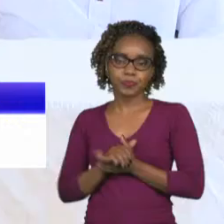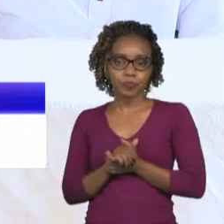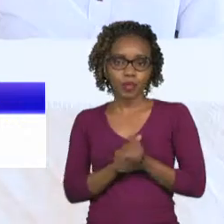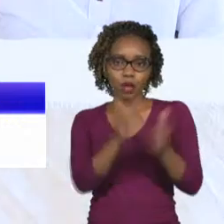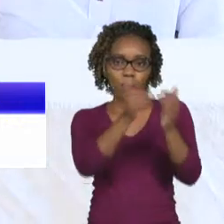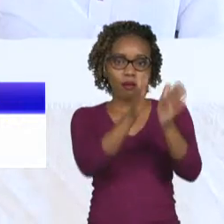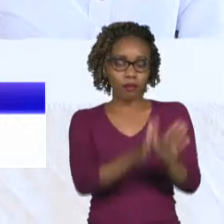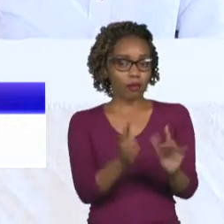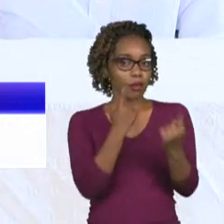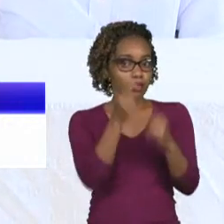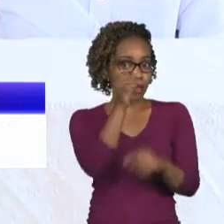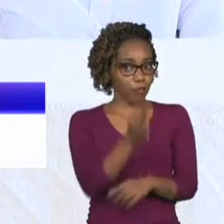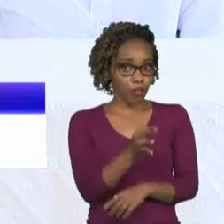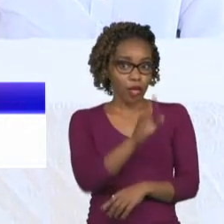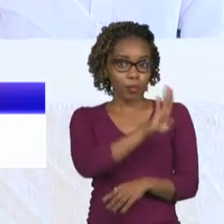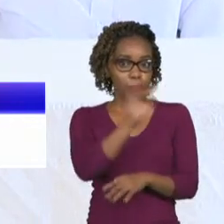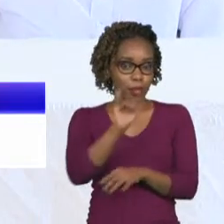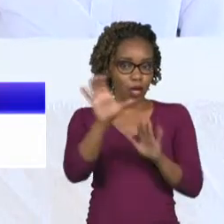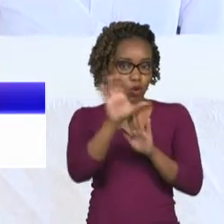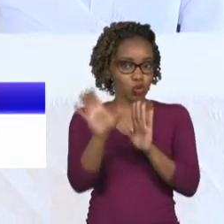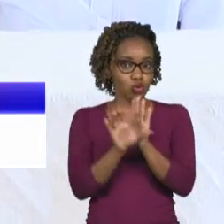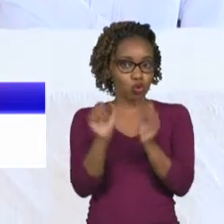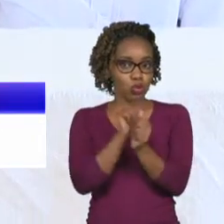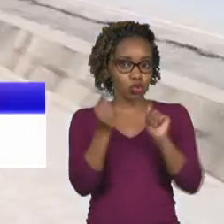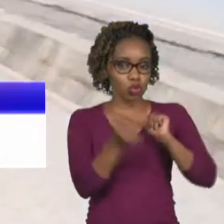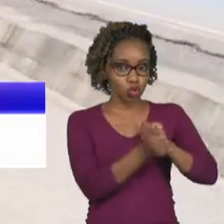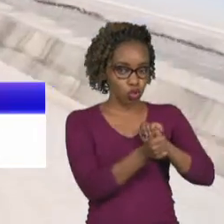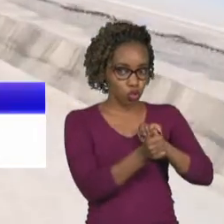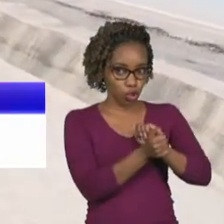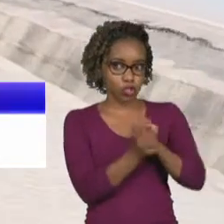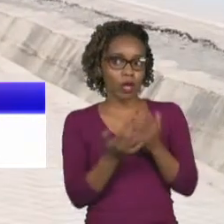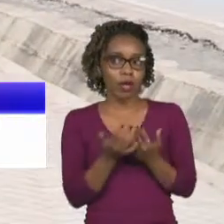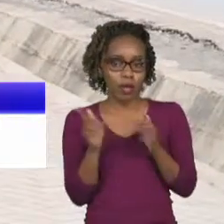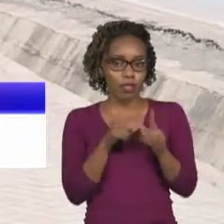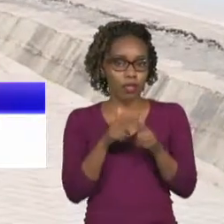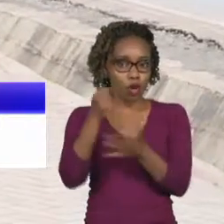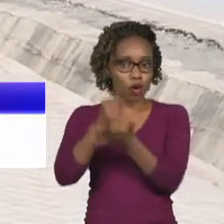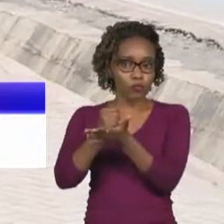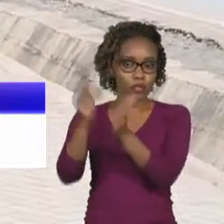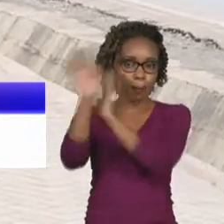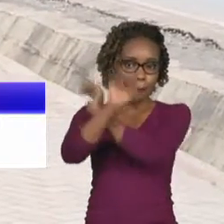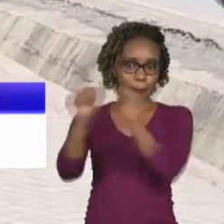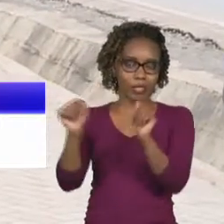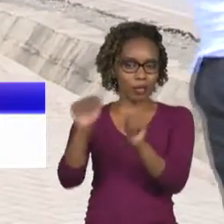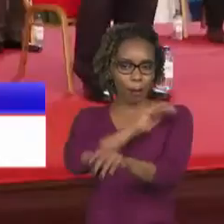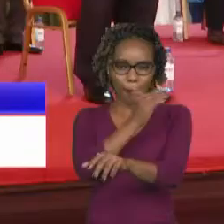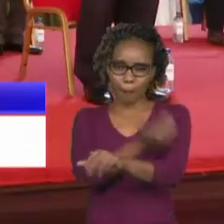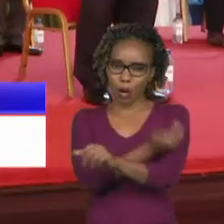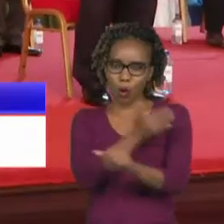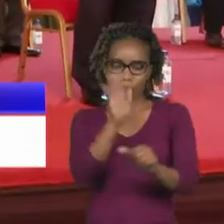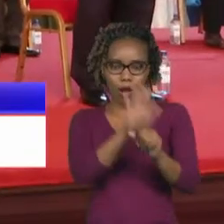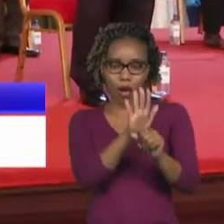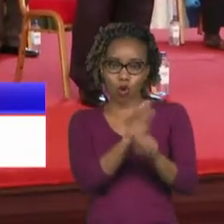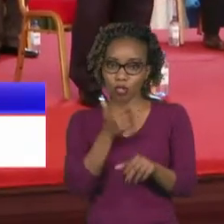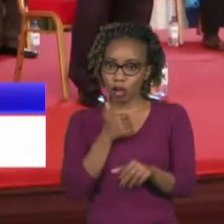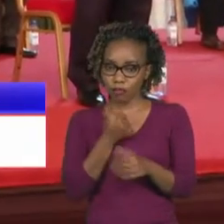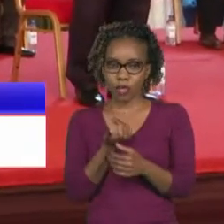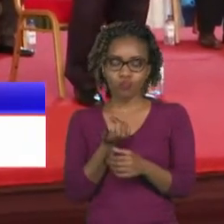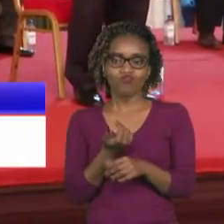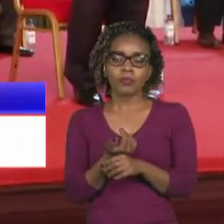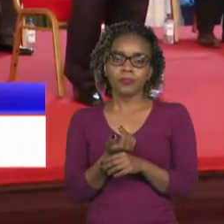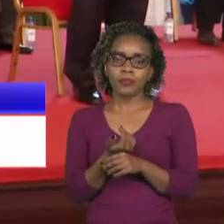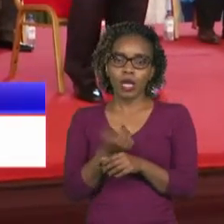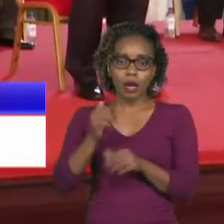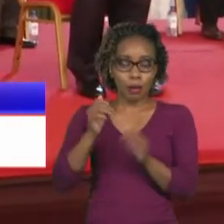leaders said if the BBI constitutional amendments are entrenched, the office of the president will be very powerful, making it very attractive